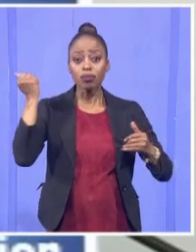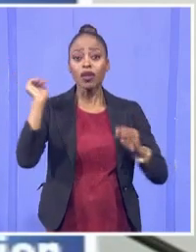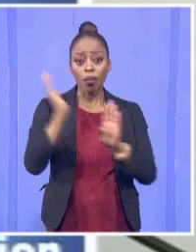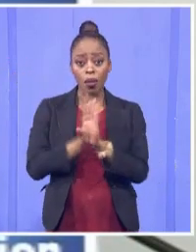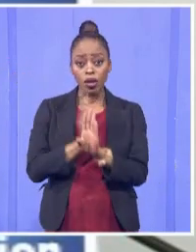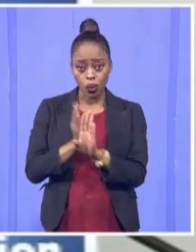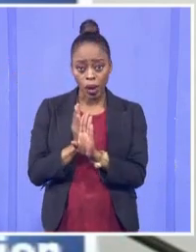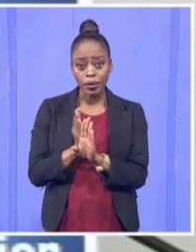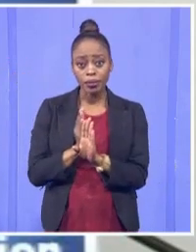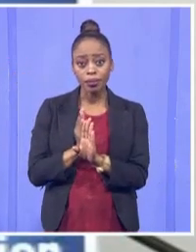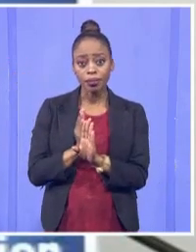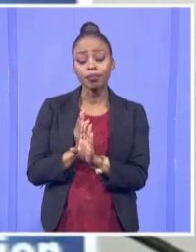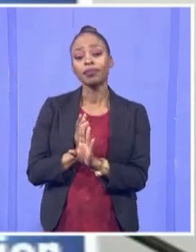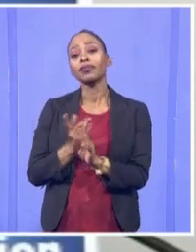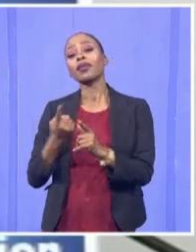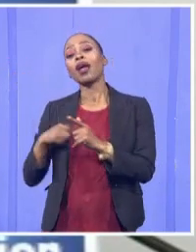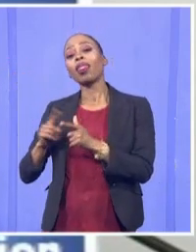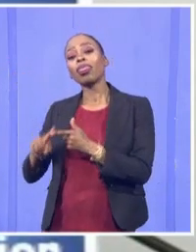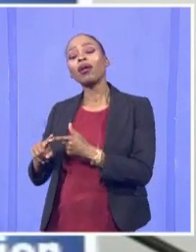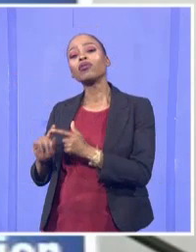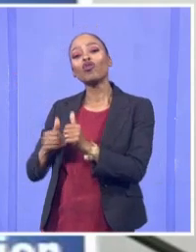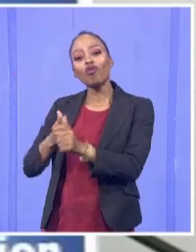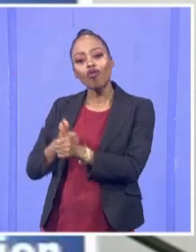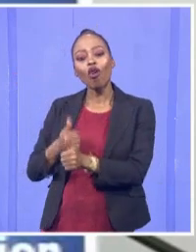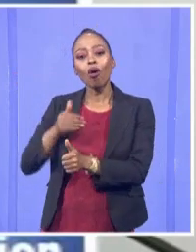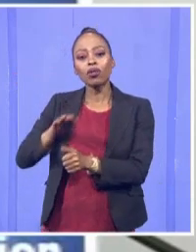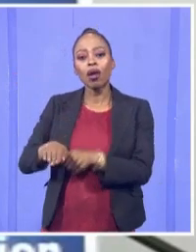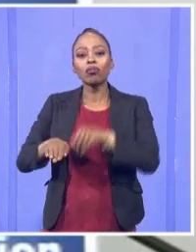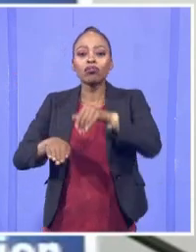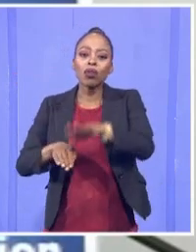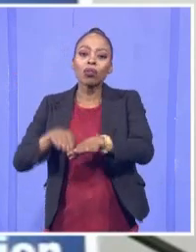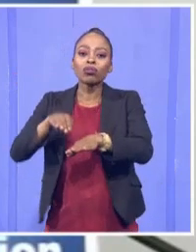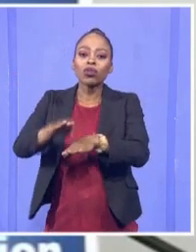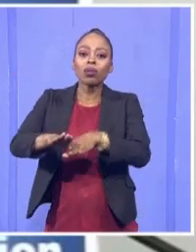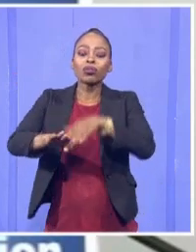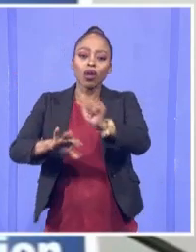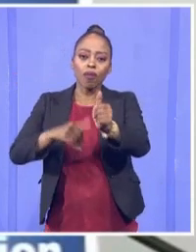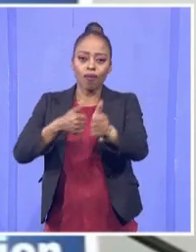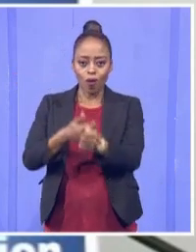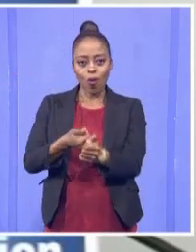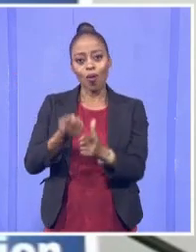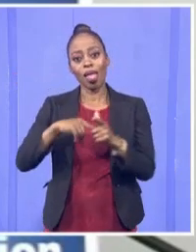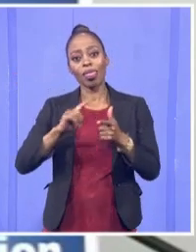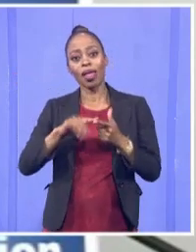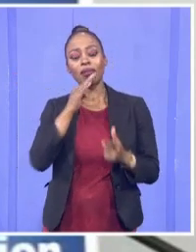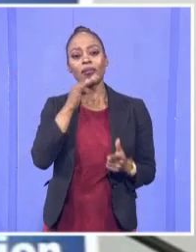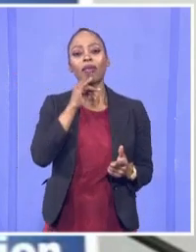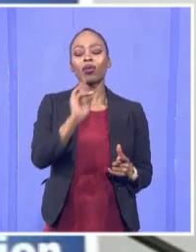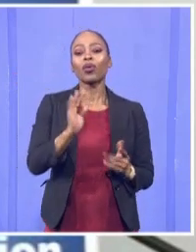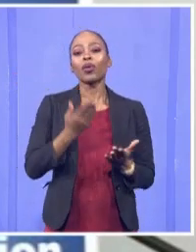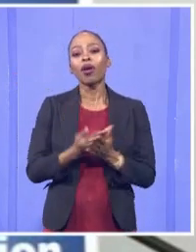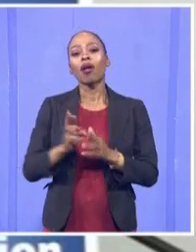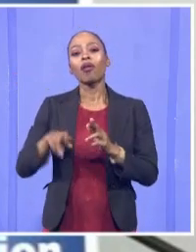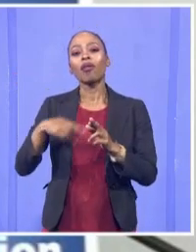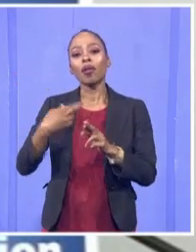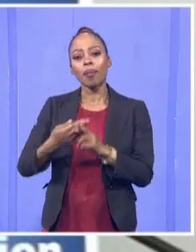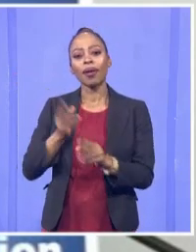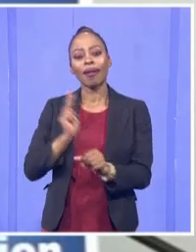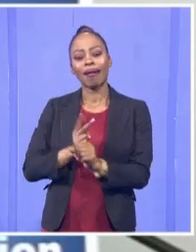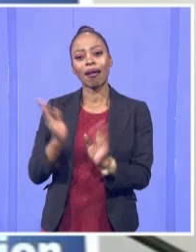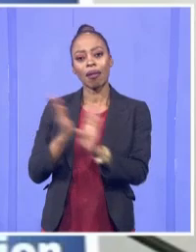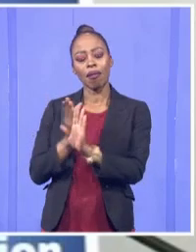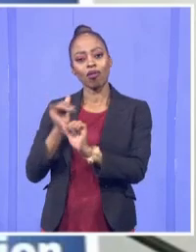password link, and then you follow the prompt. You'll be in a position to then reset your password,